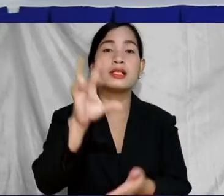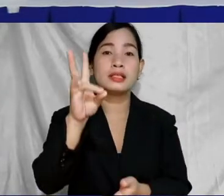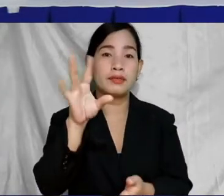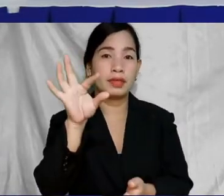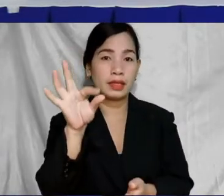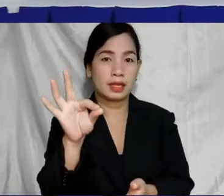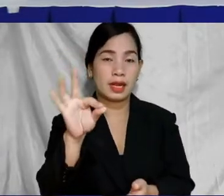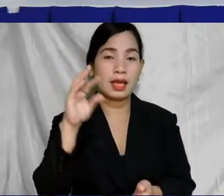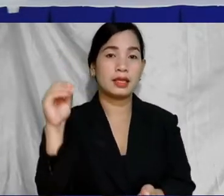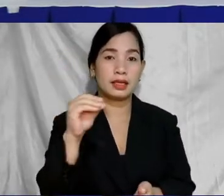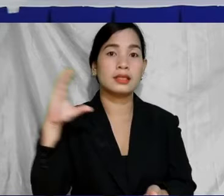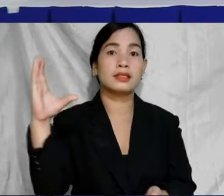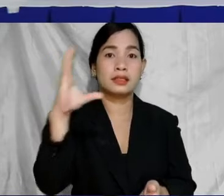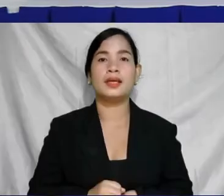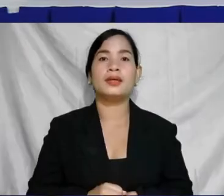degrees Celsius, and at